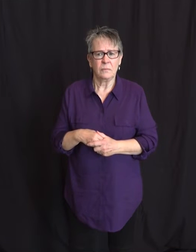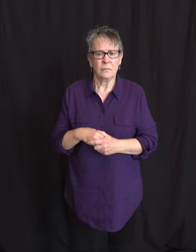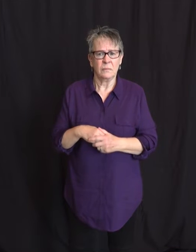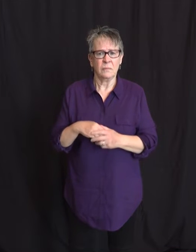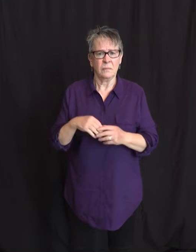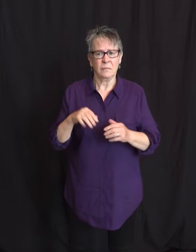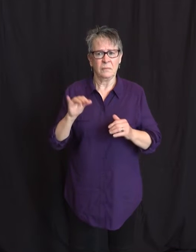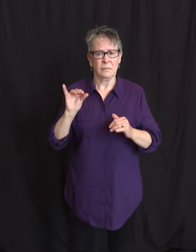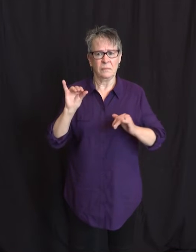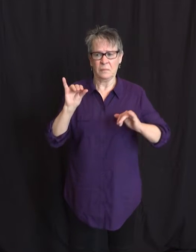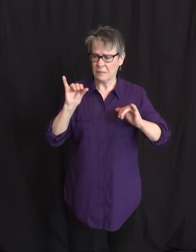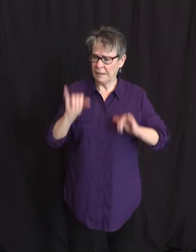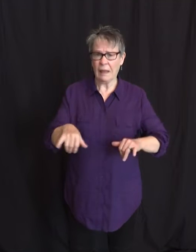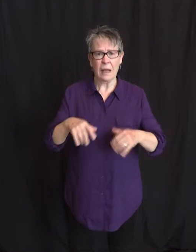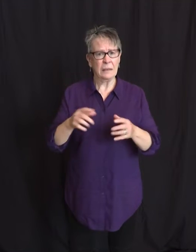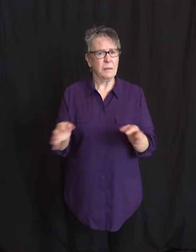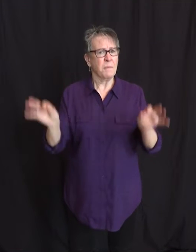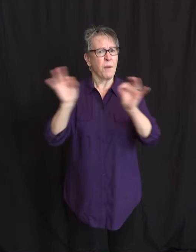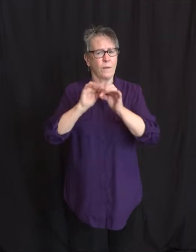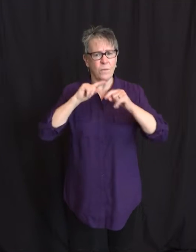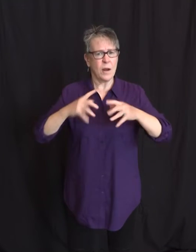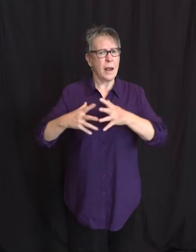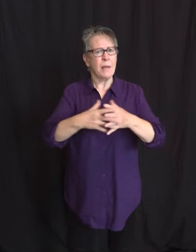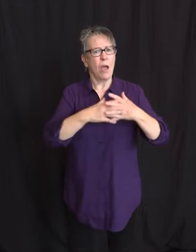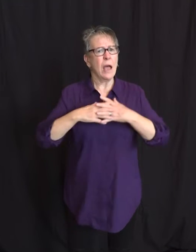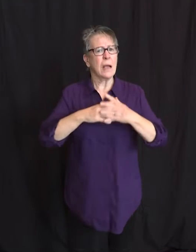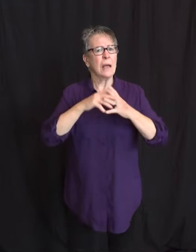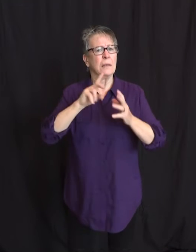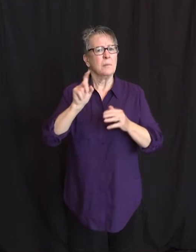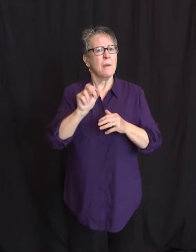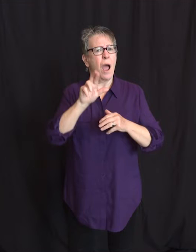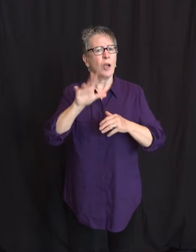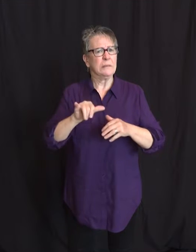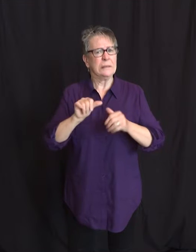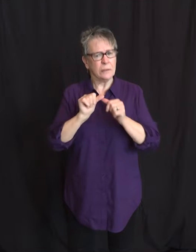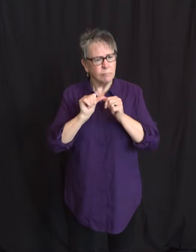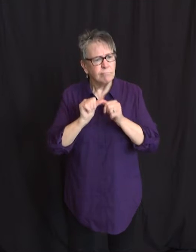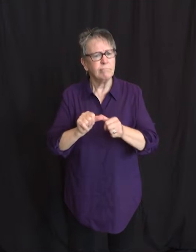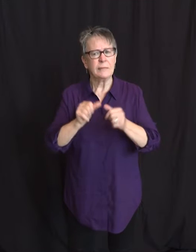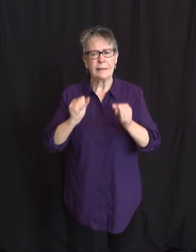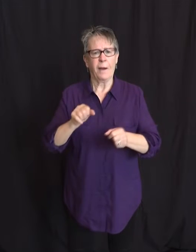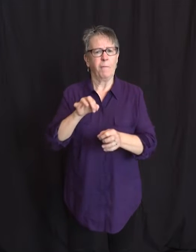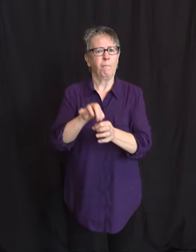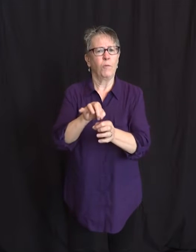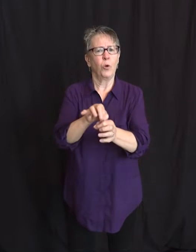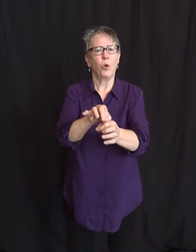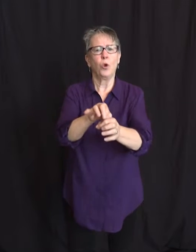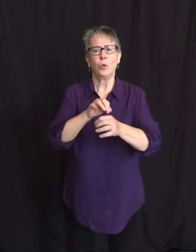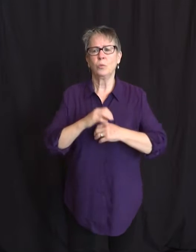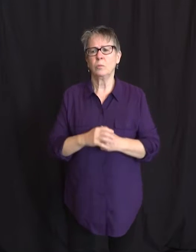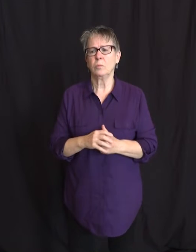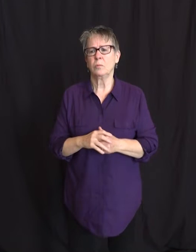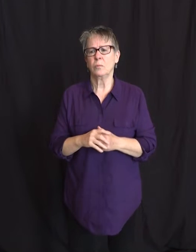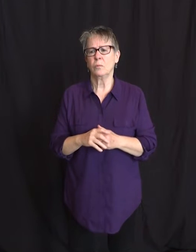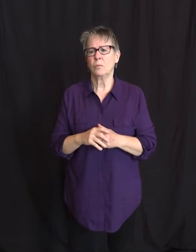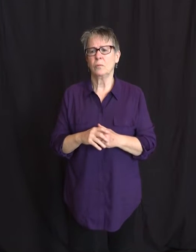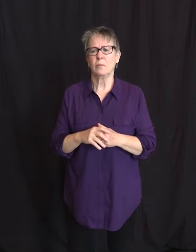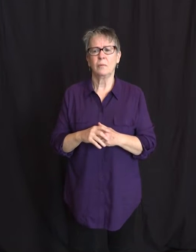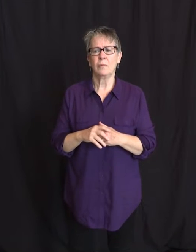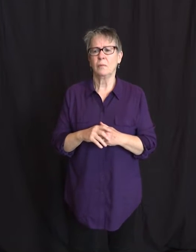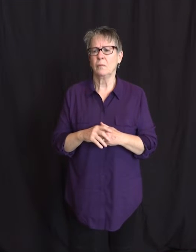I'll have to come back to you. There's no update on July 7th, and we'll give you an update, I promise you, as soon as we get it. Thank you, though. Please.